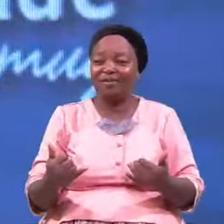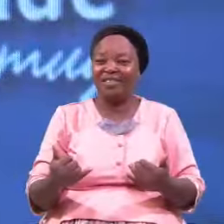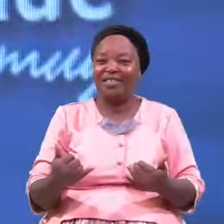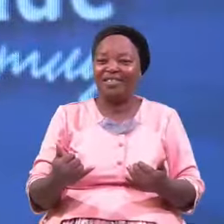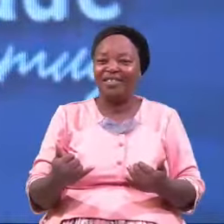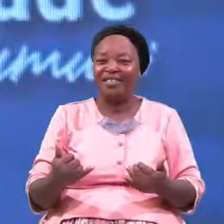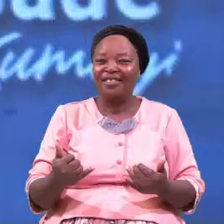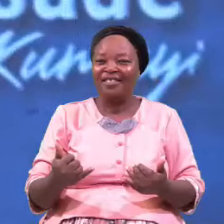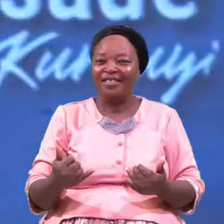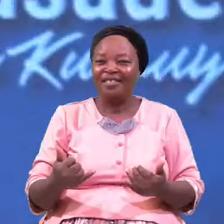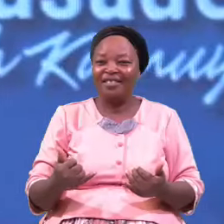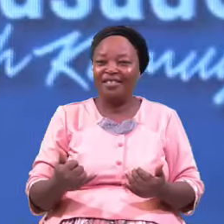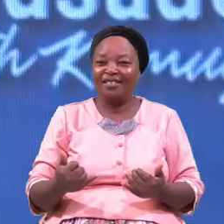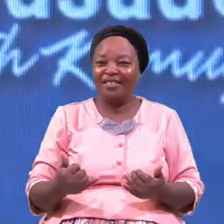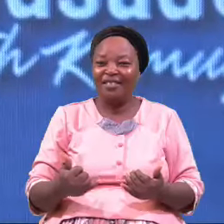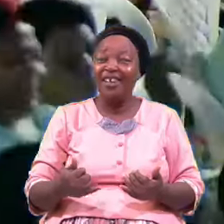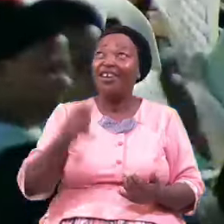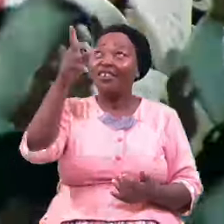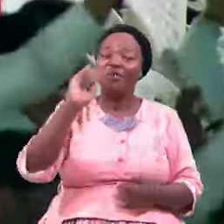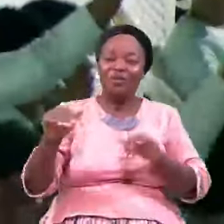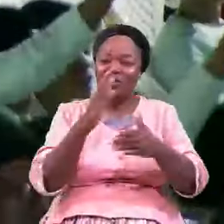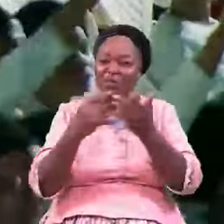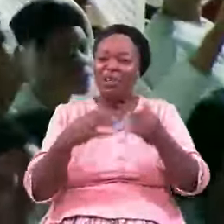It Will Do Something Marvellous In Your Life Tonight